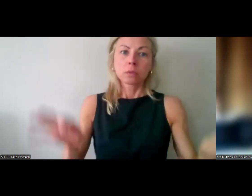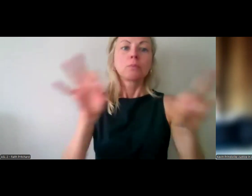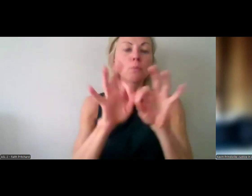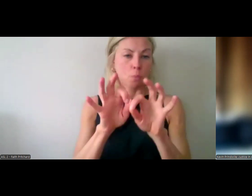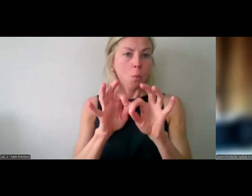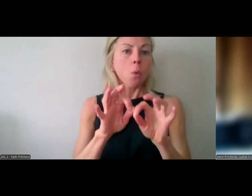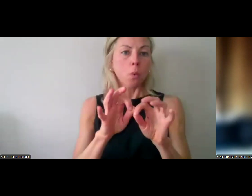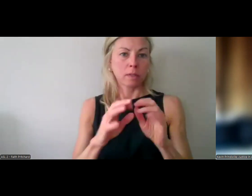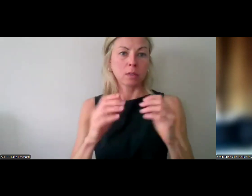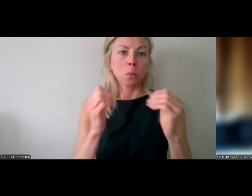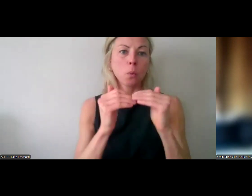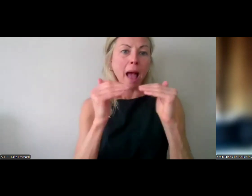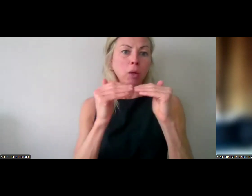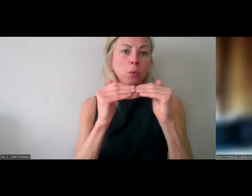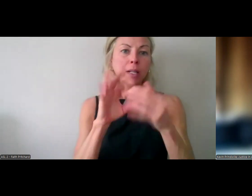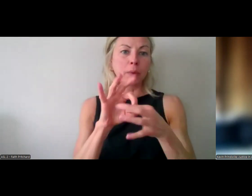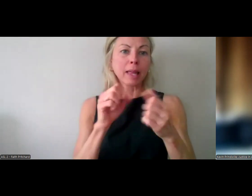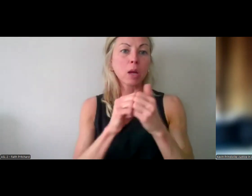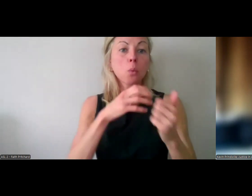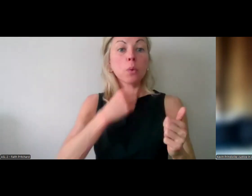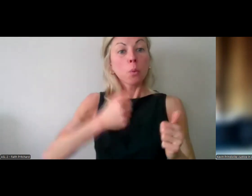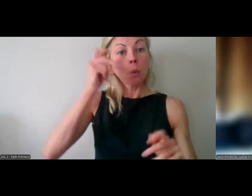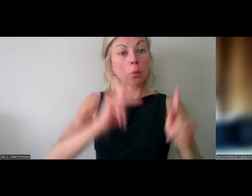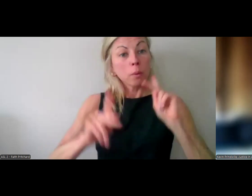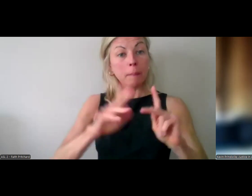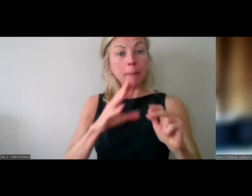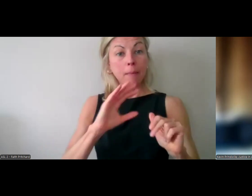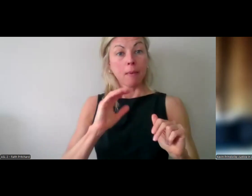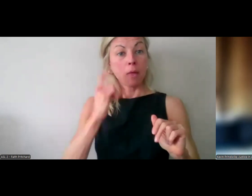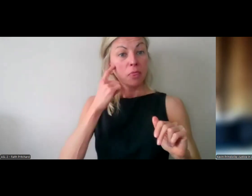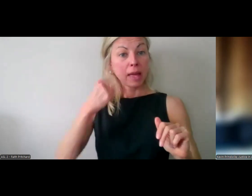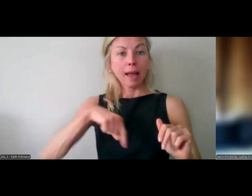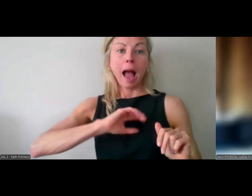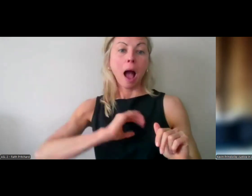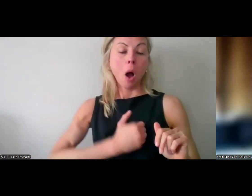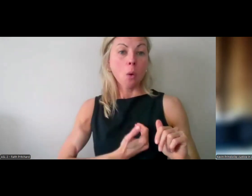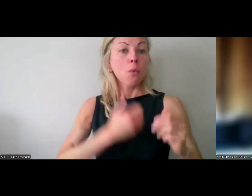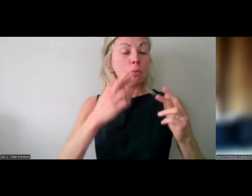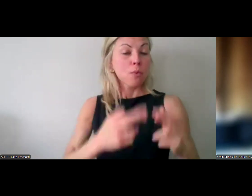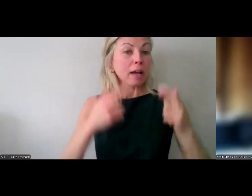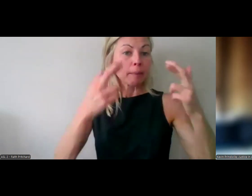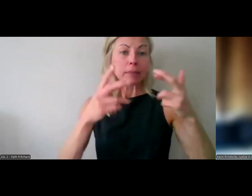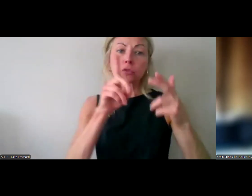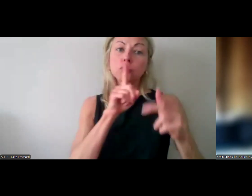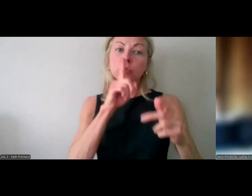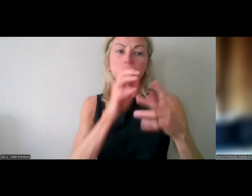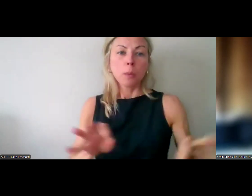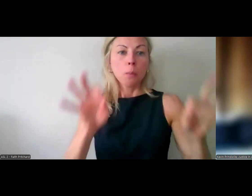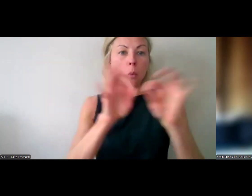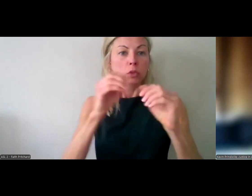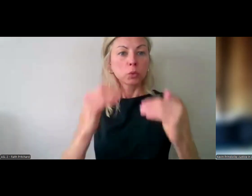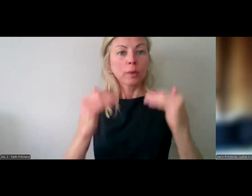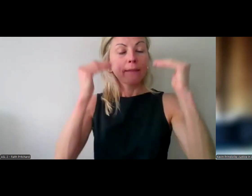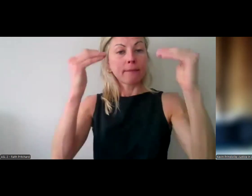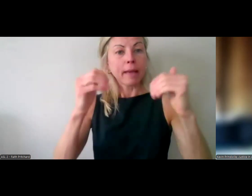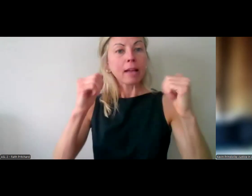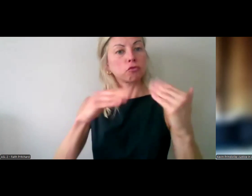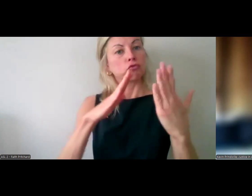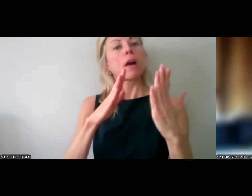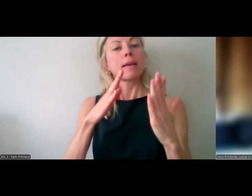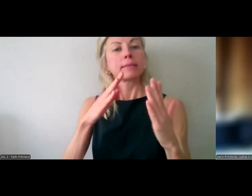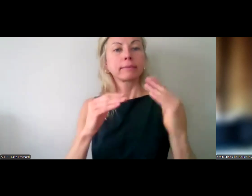people. And we think our recommendations are really key to advancing and addressing those inequities that exist today